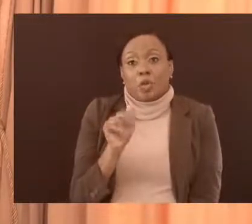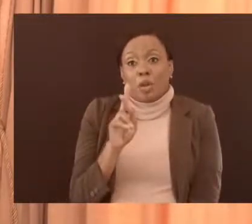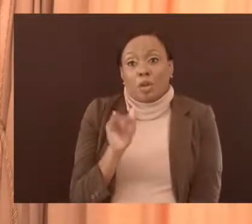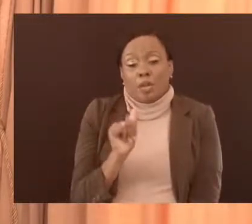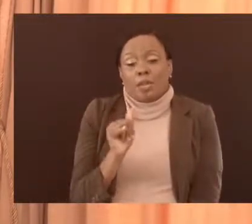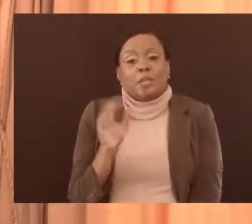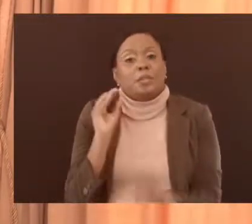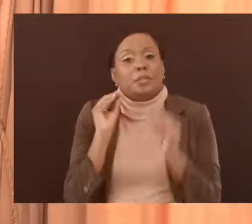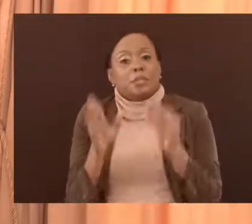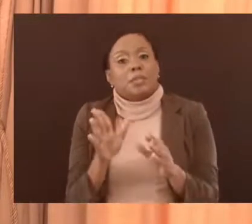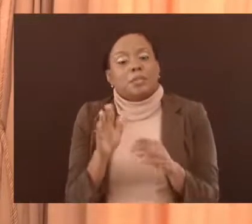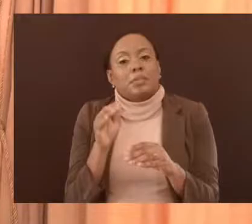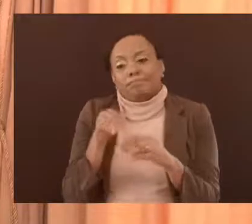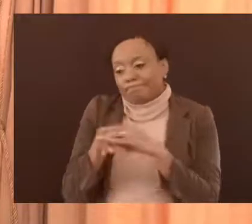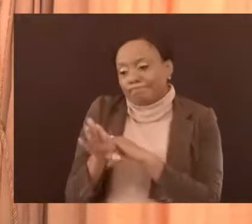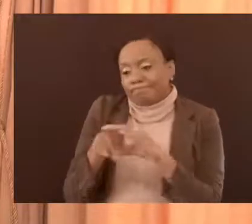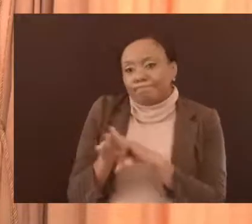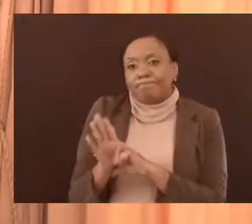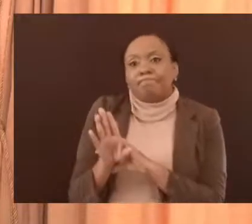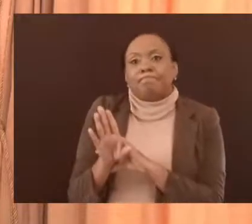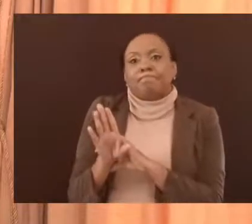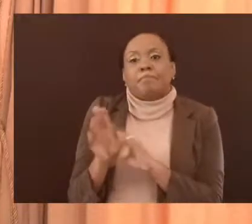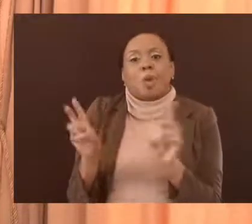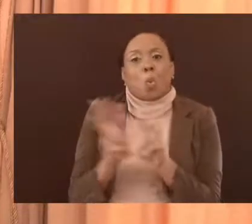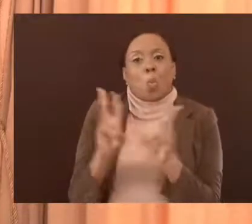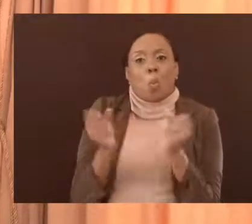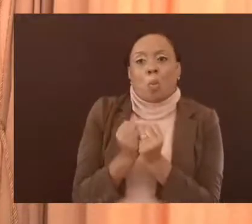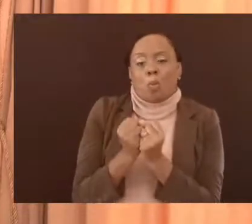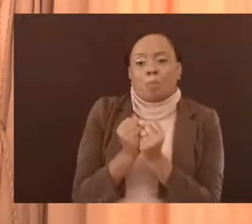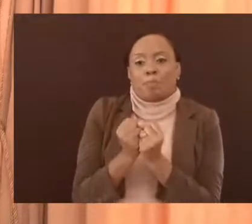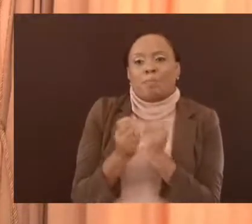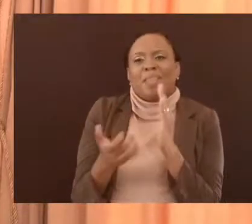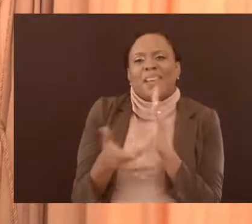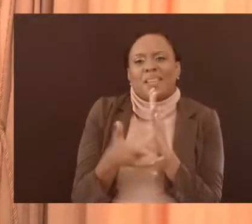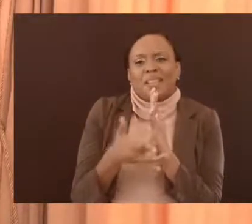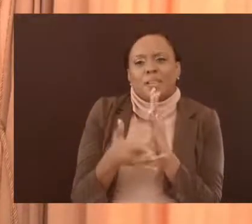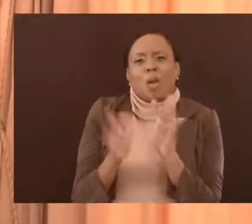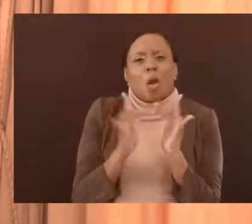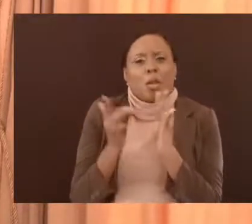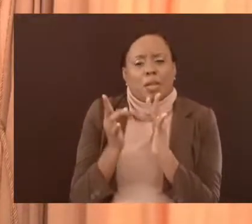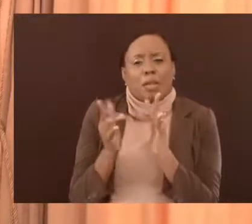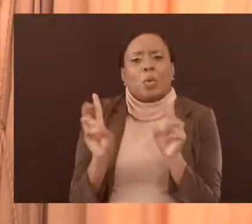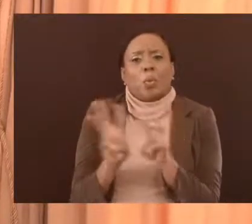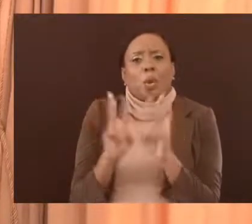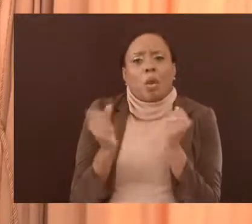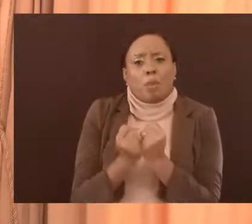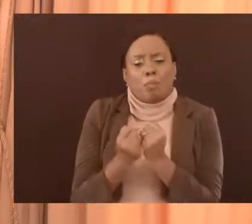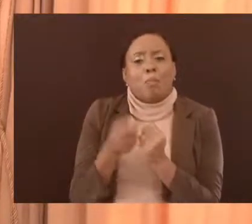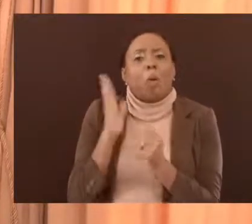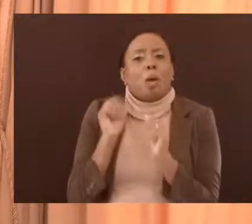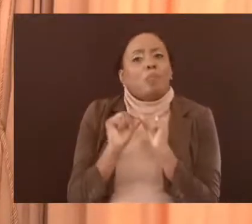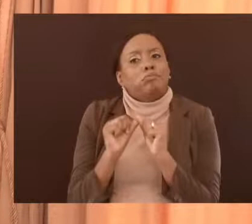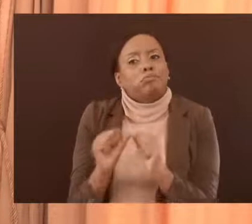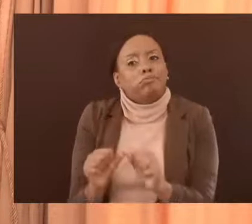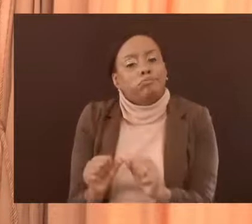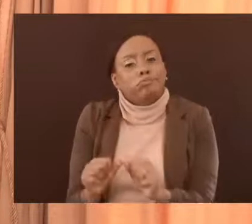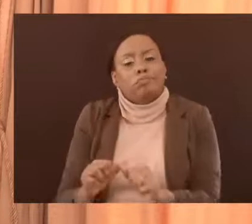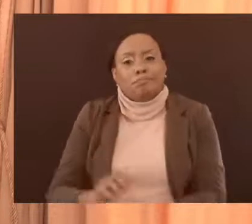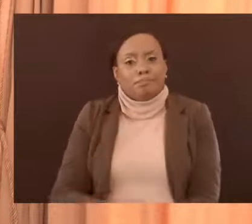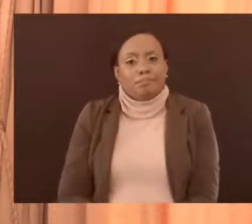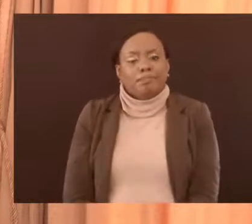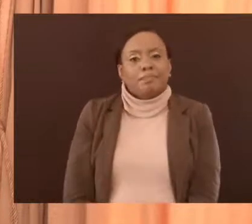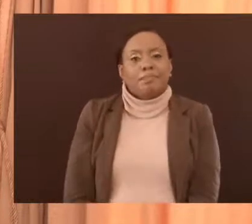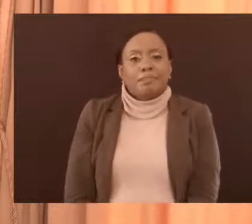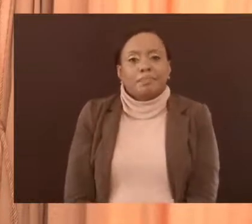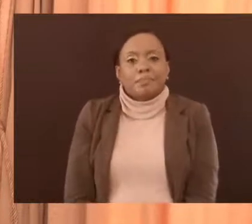a number of workshops in digital technologies, and we plan to continue this. In addition to